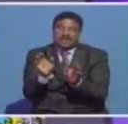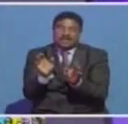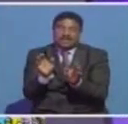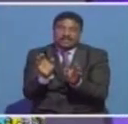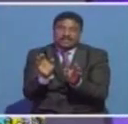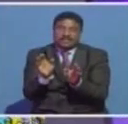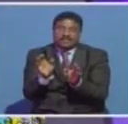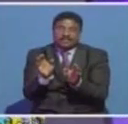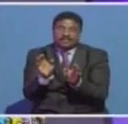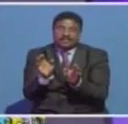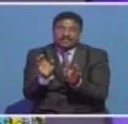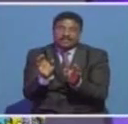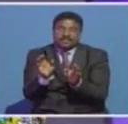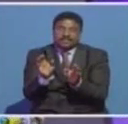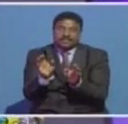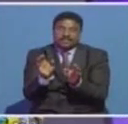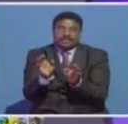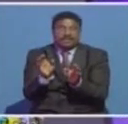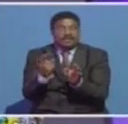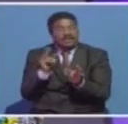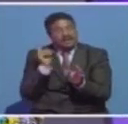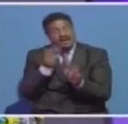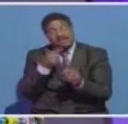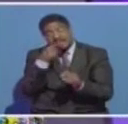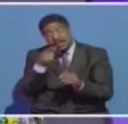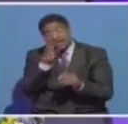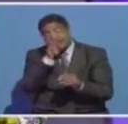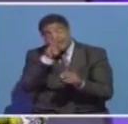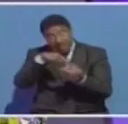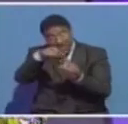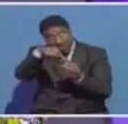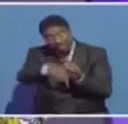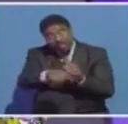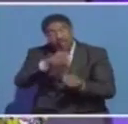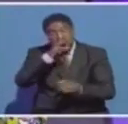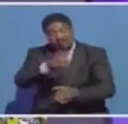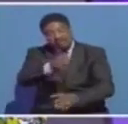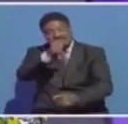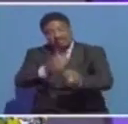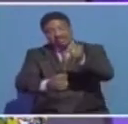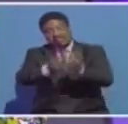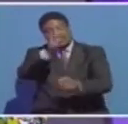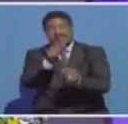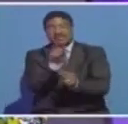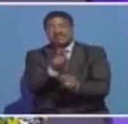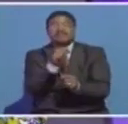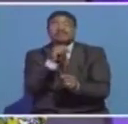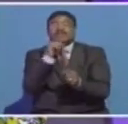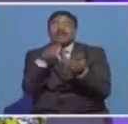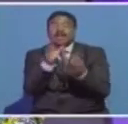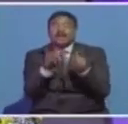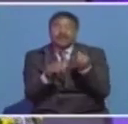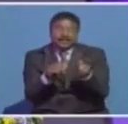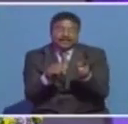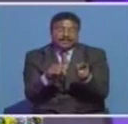they tend to dig the shallow wells and start using them as well. And then the other thing is that we have a rate